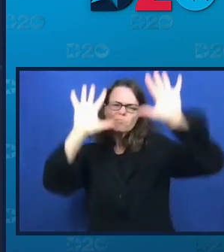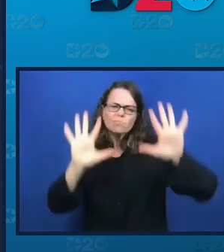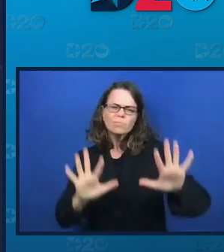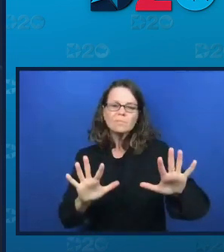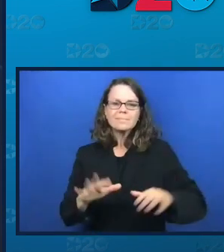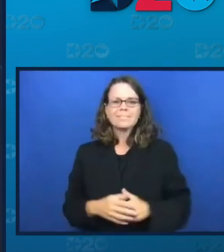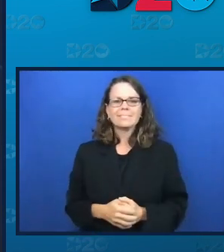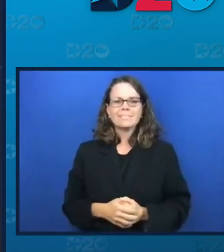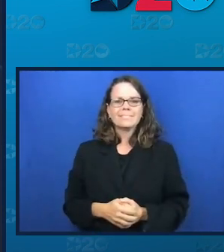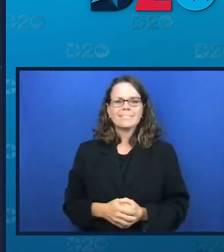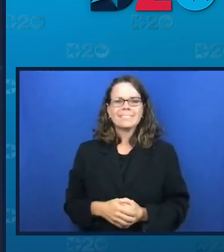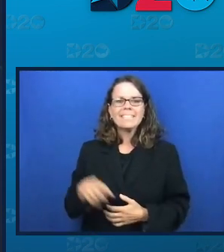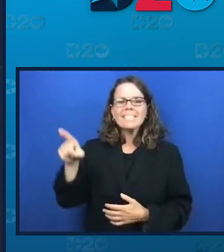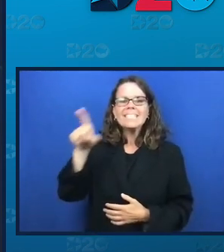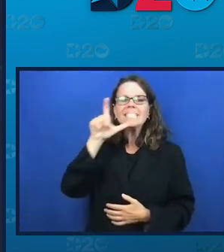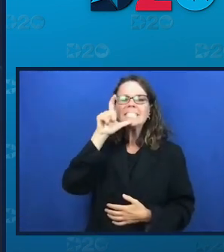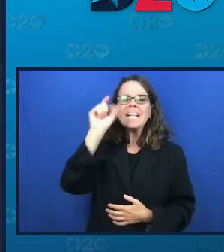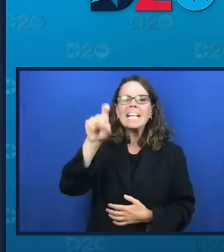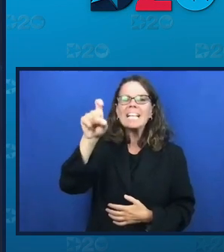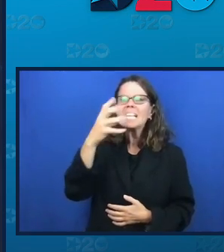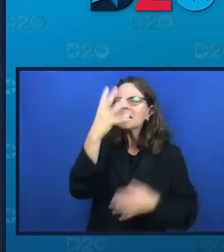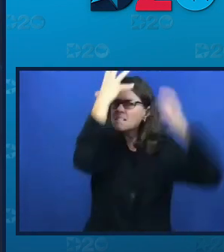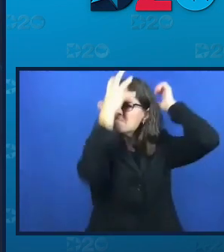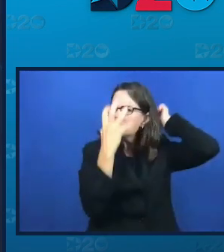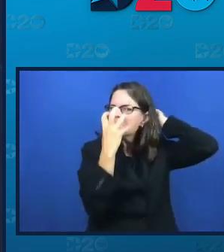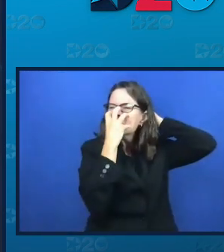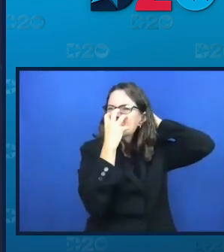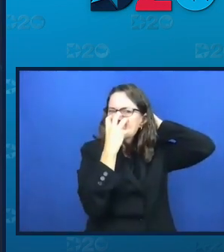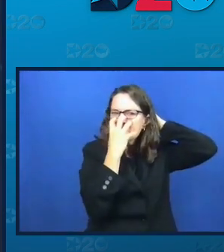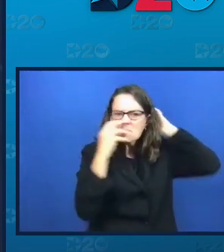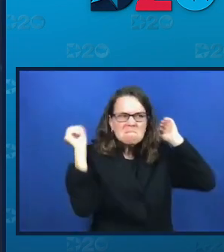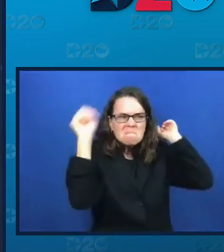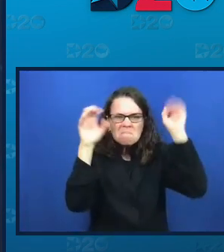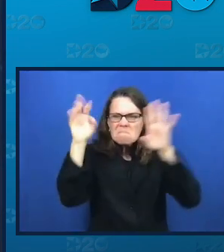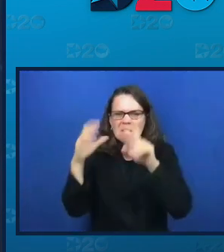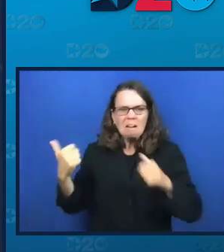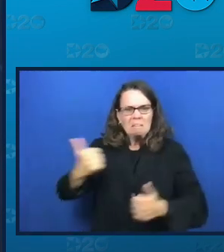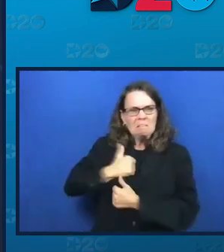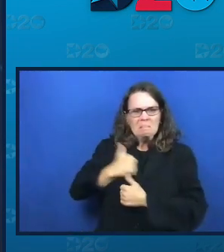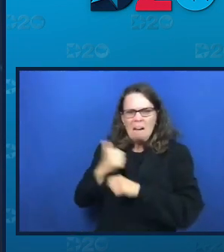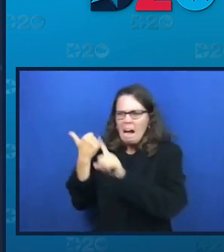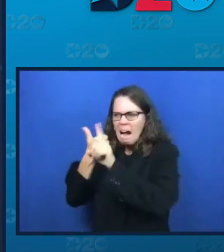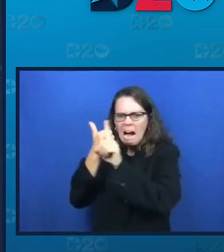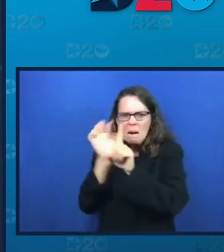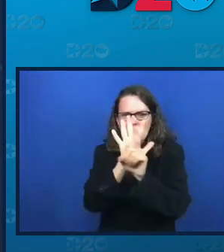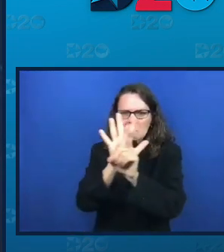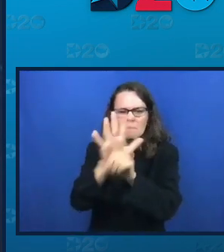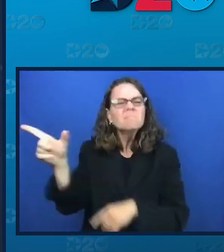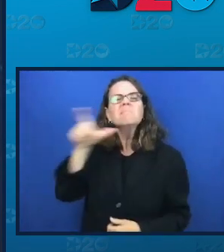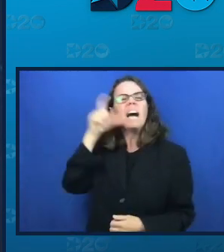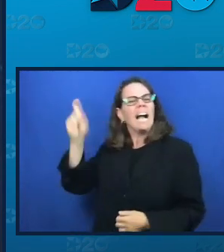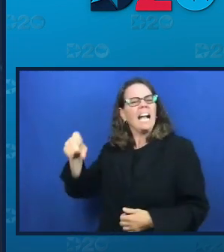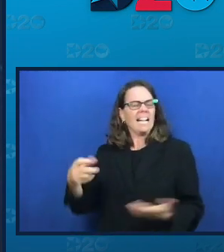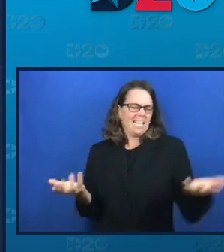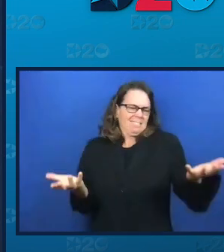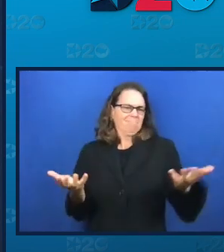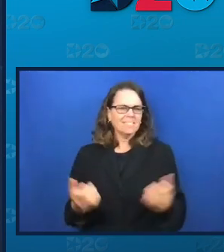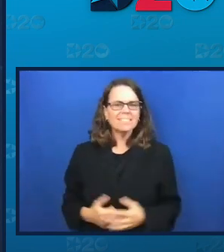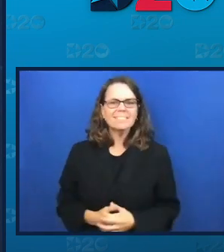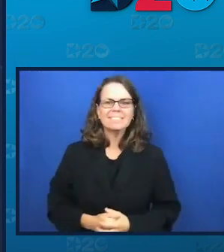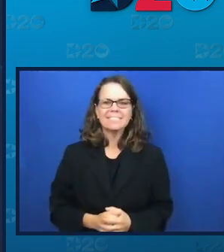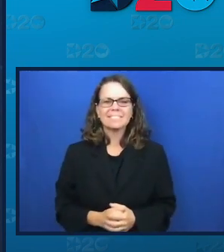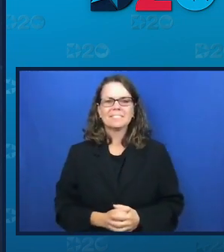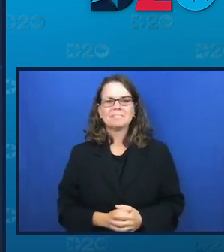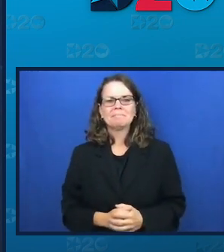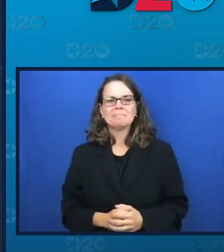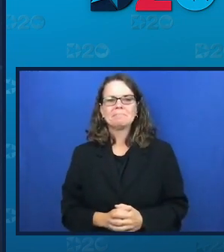him get there. No one fought harder for your right to vote than John Lewis. Here to speak about him and